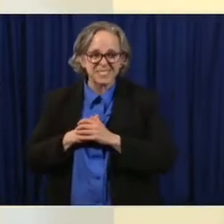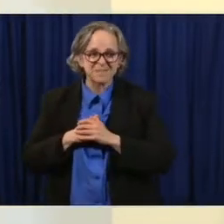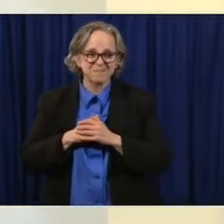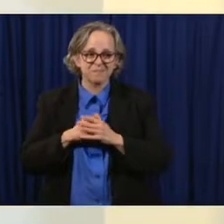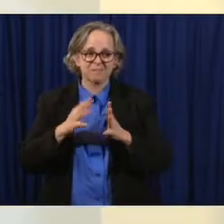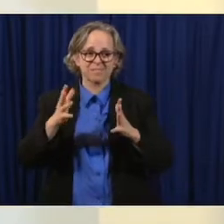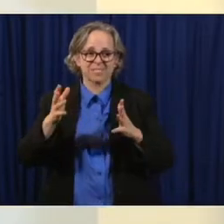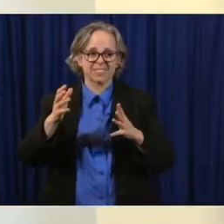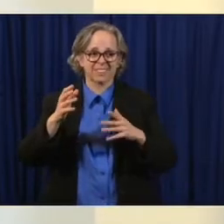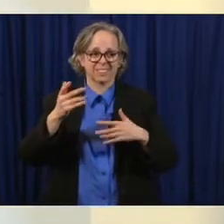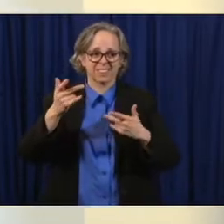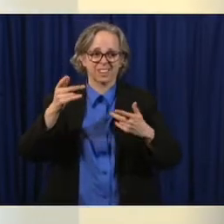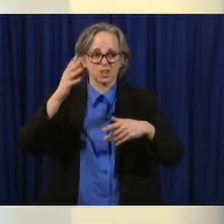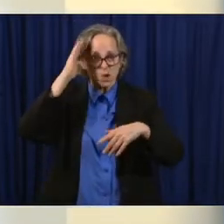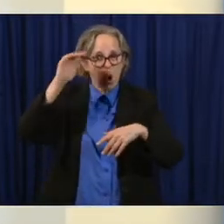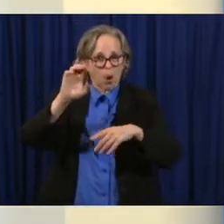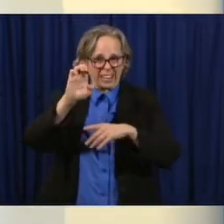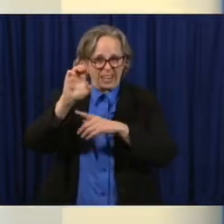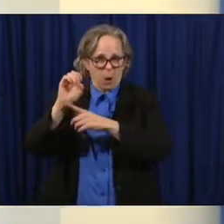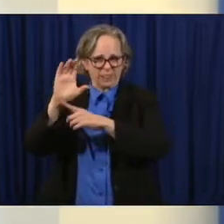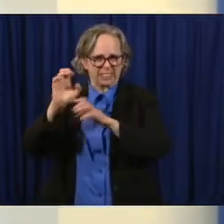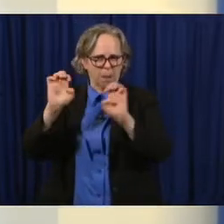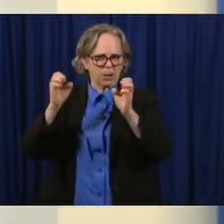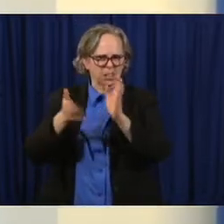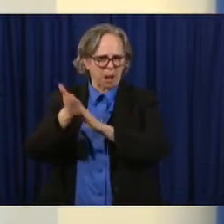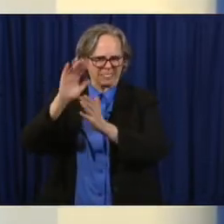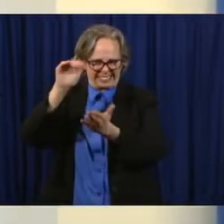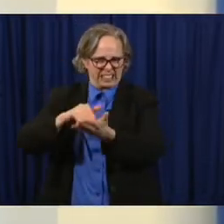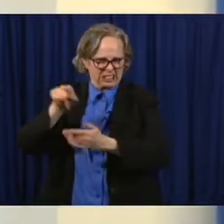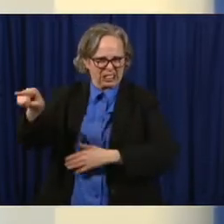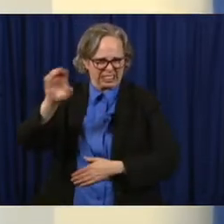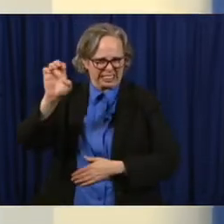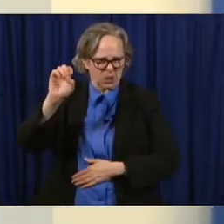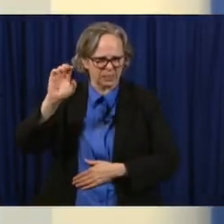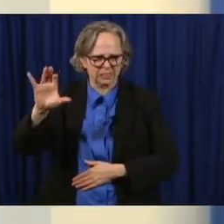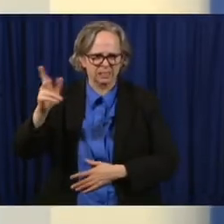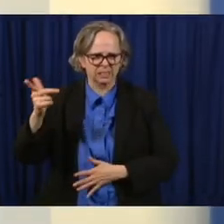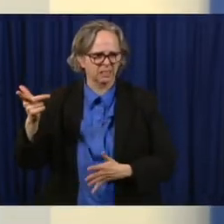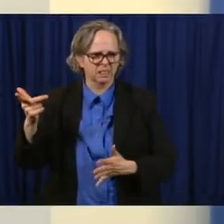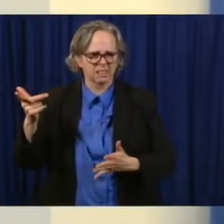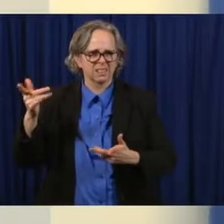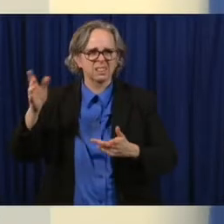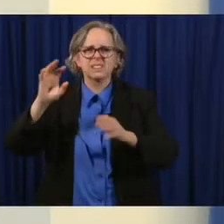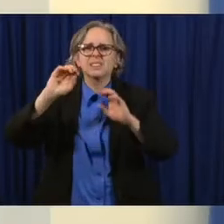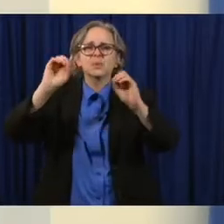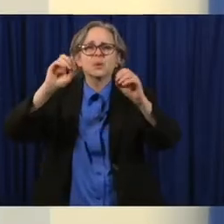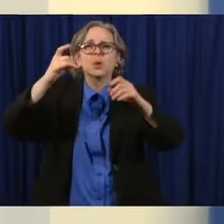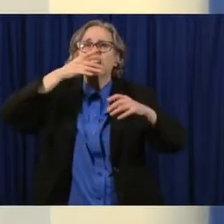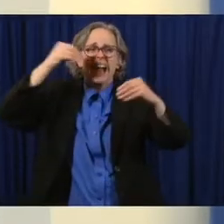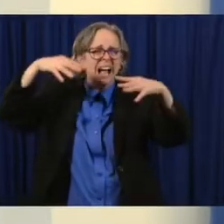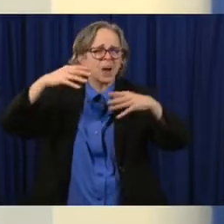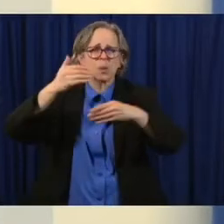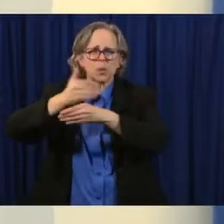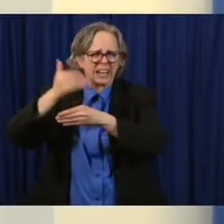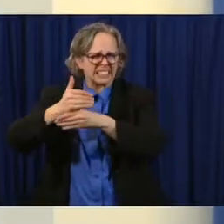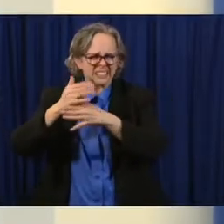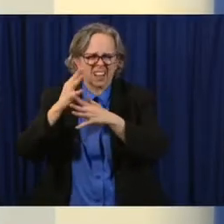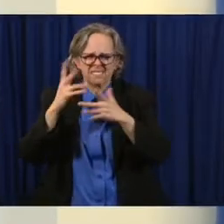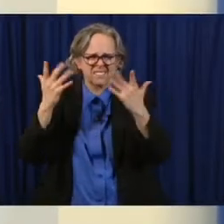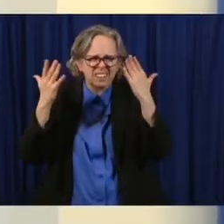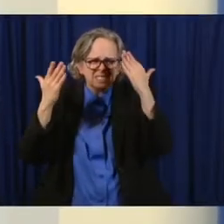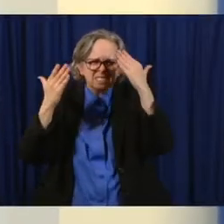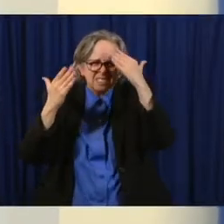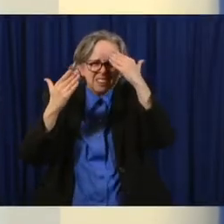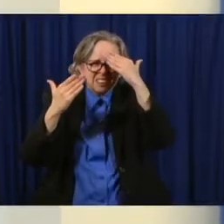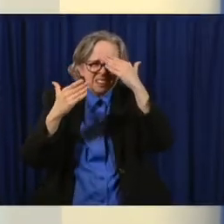system, a center lives in a place without a lot of windows and light. We've been working for a couple months straight.